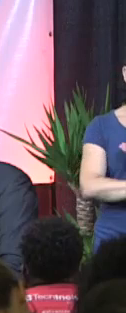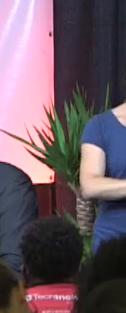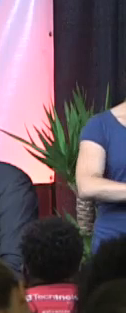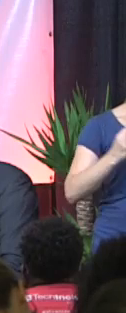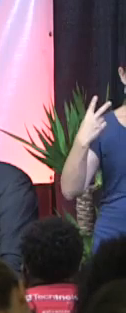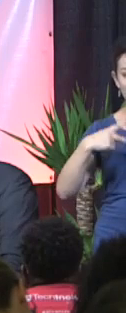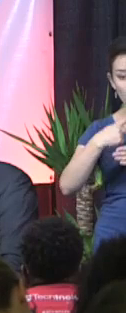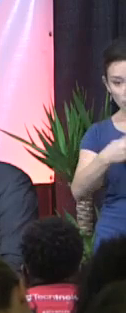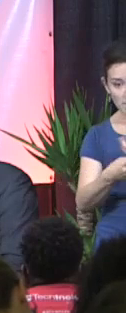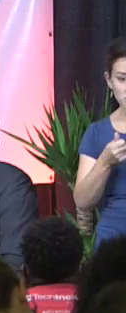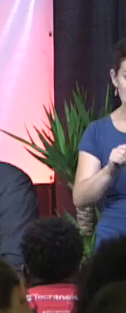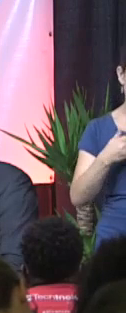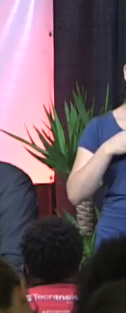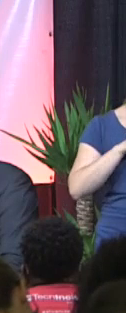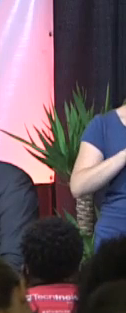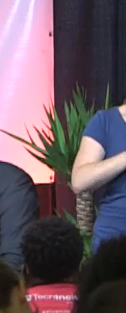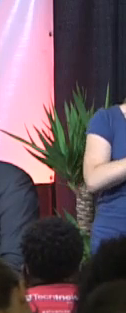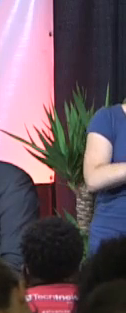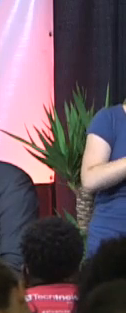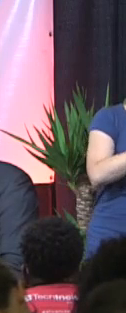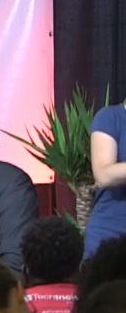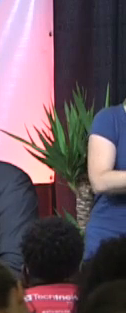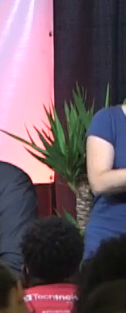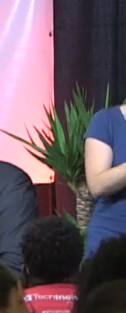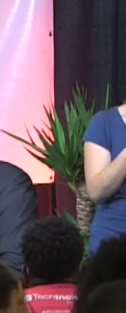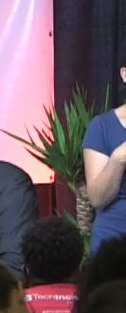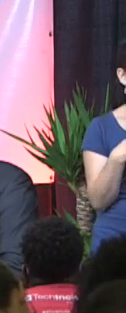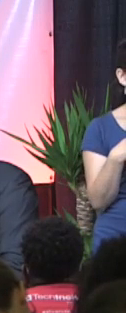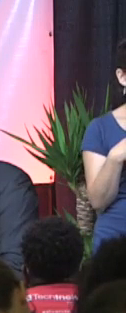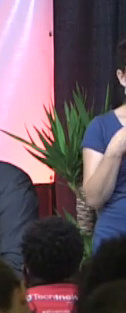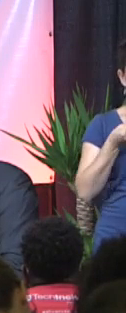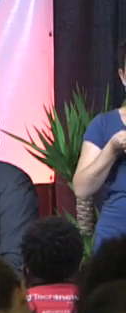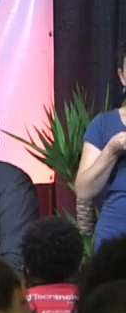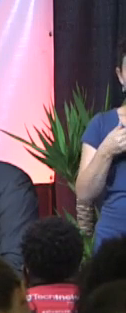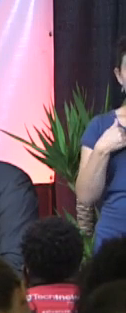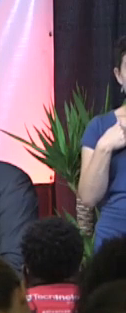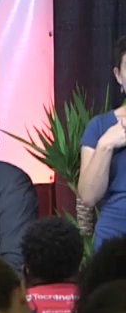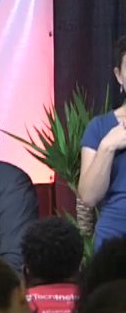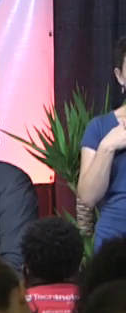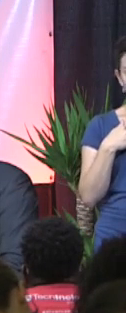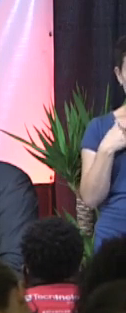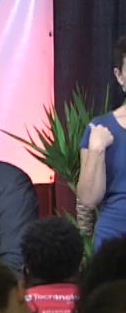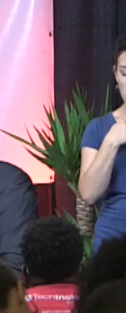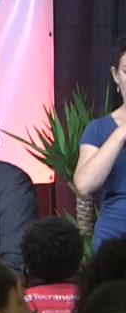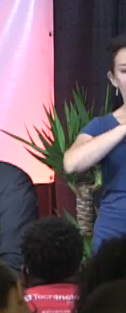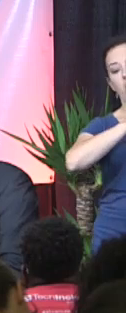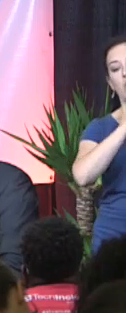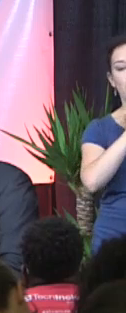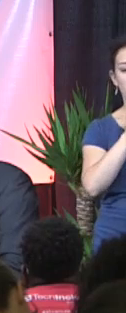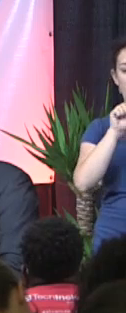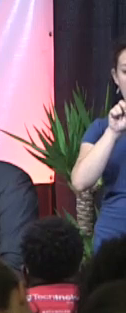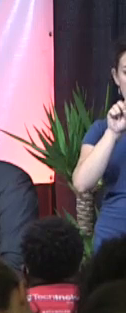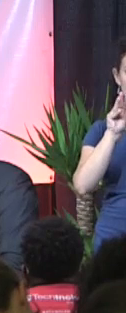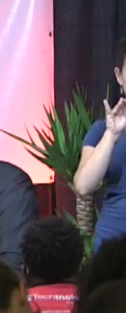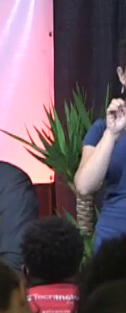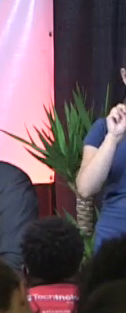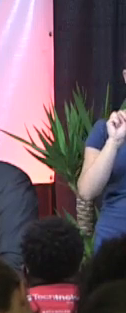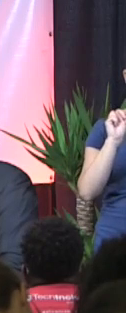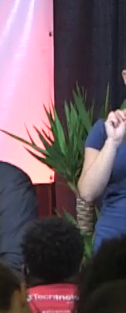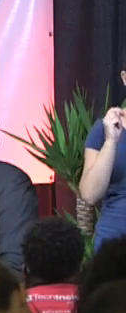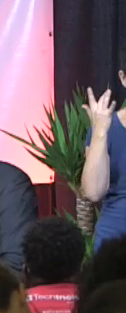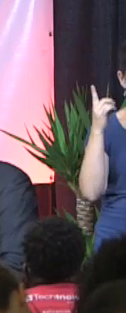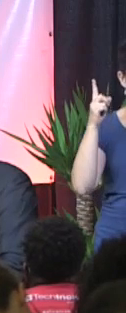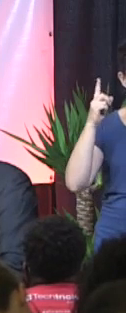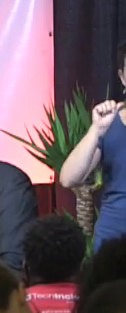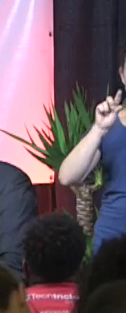do initiatives that our funding allows for, we get stonewalled by the administration because they want to